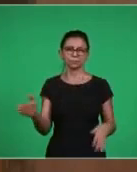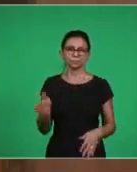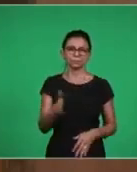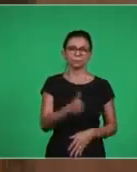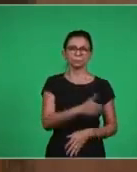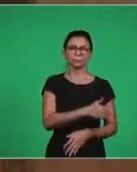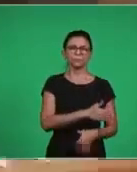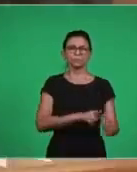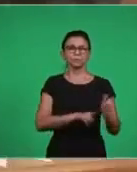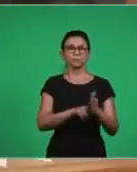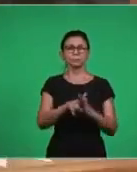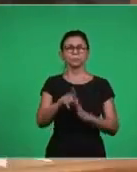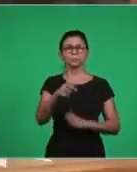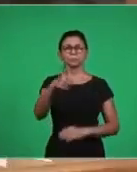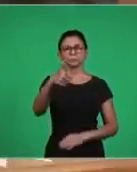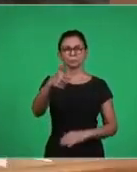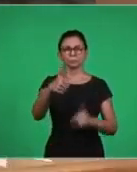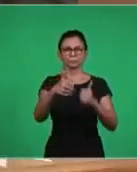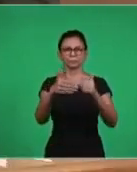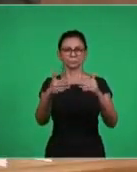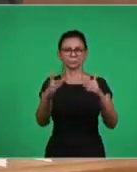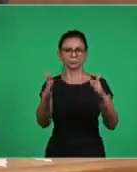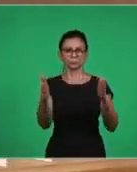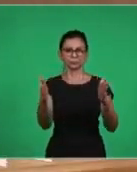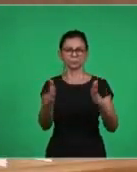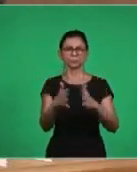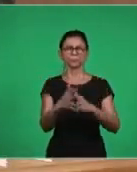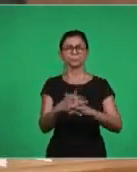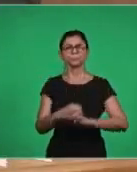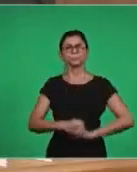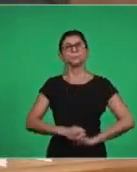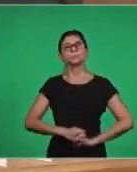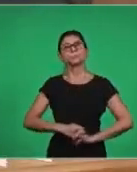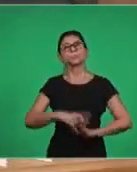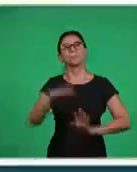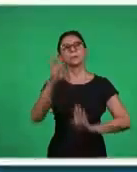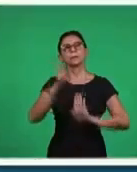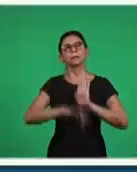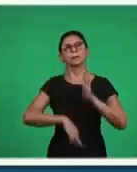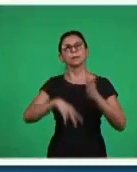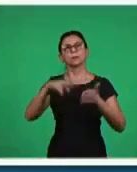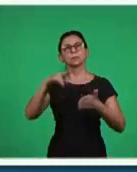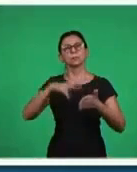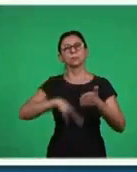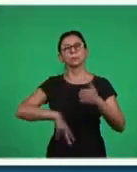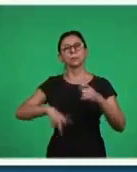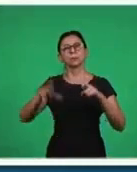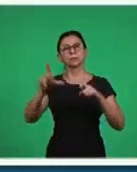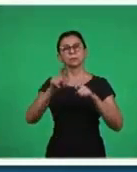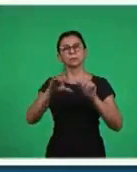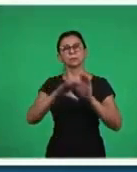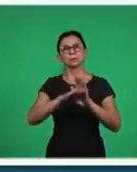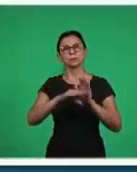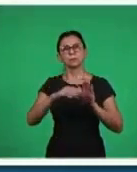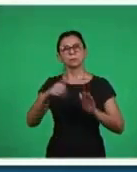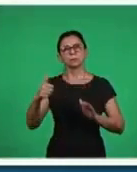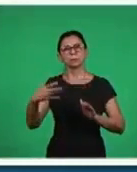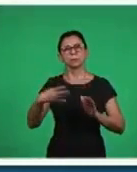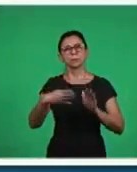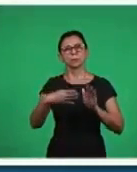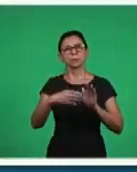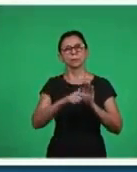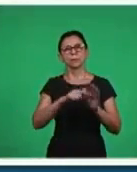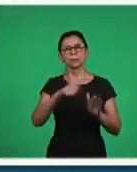we're going to go to the first questions just to open up the topic. Reading the text on the Gospel of Luke, chapter